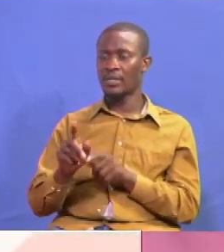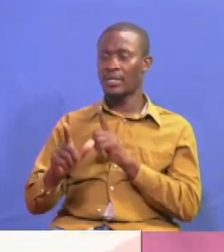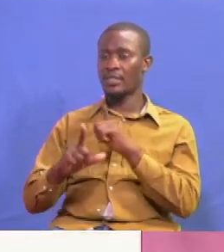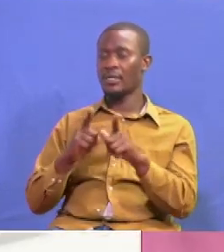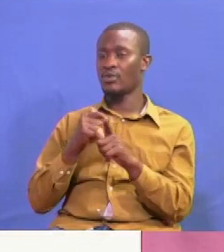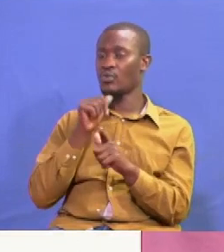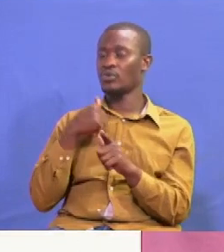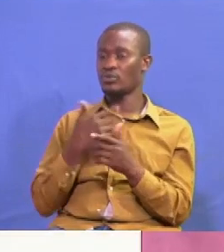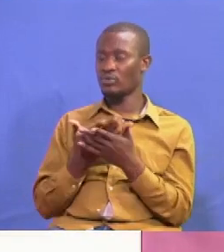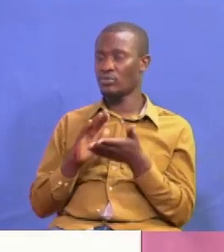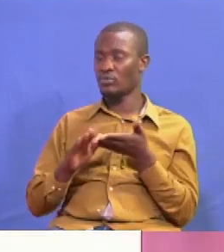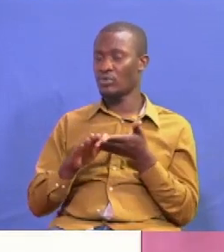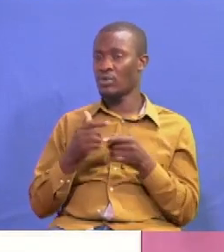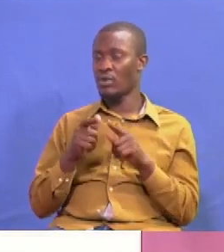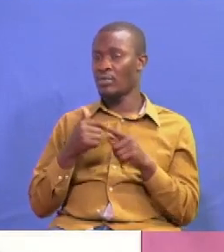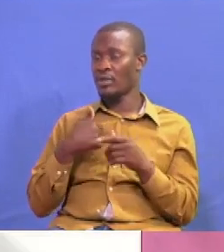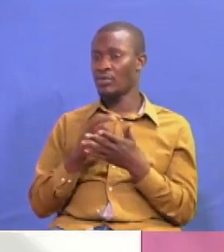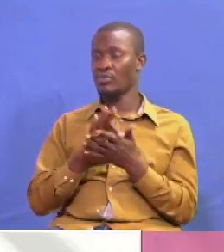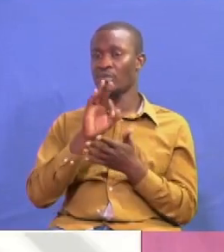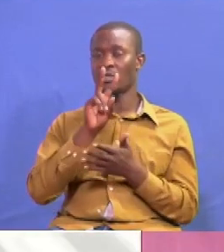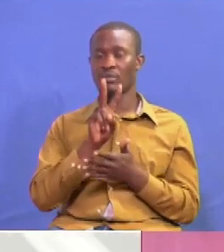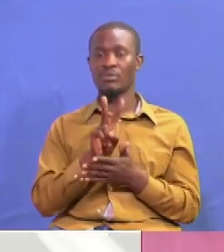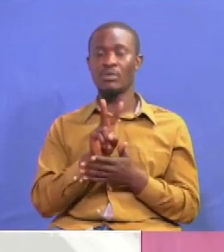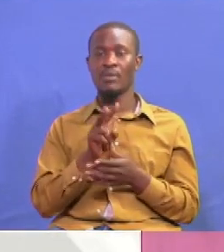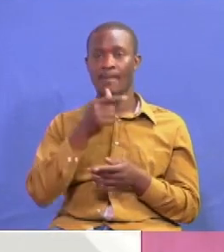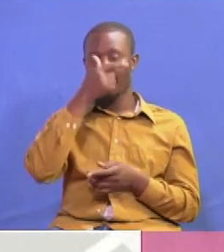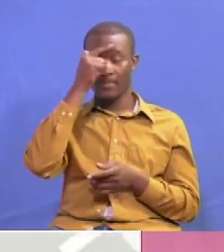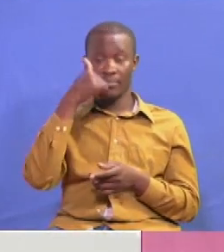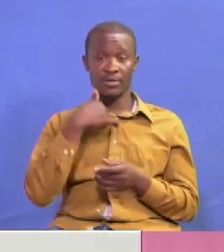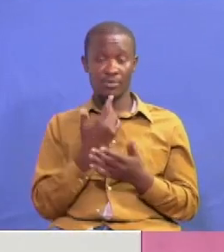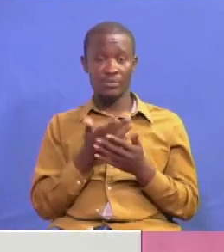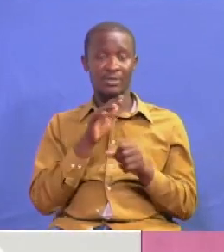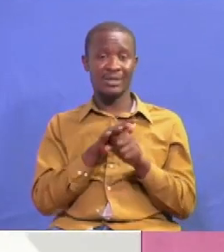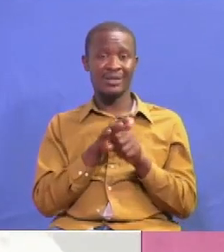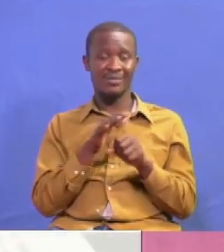not speeding, actually it was 32, because it was loaded.